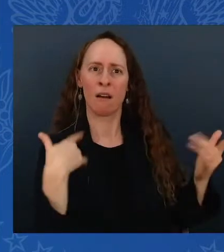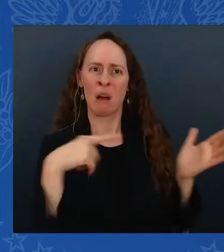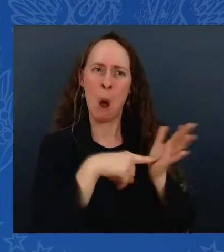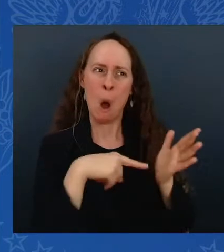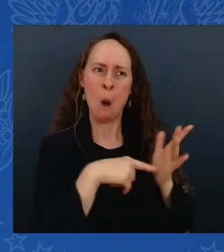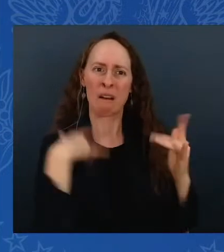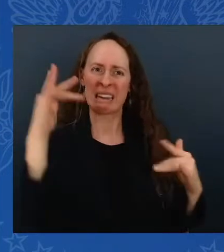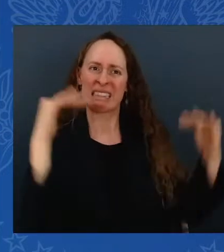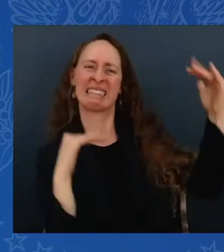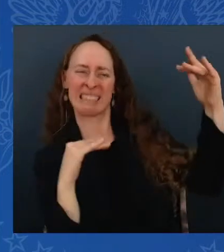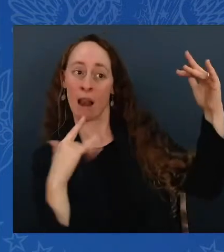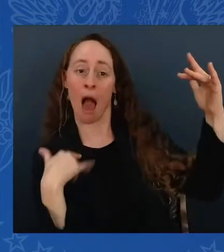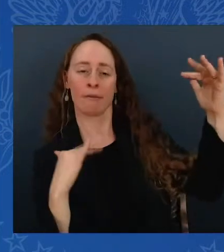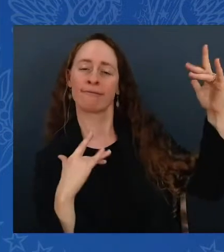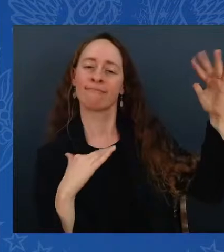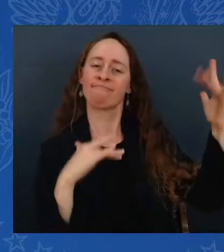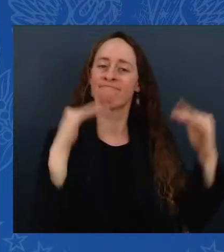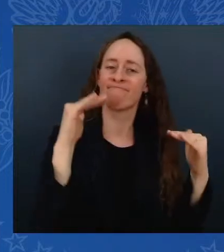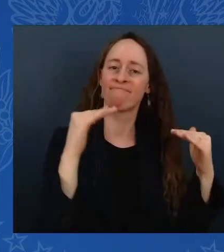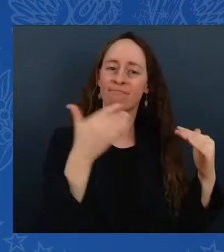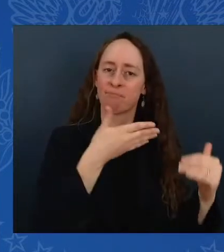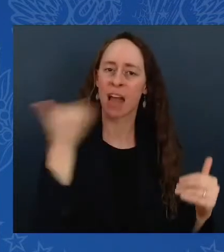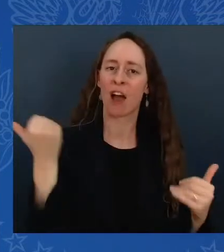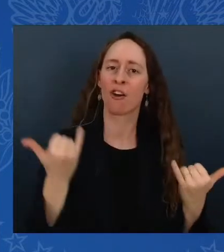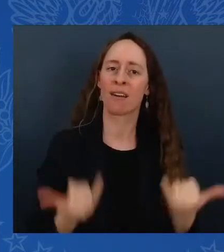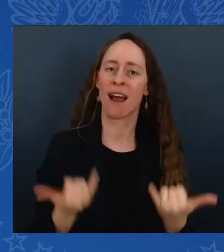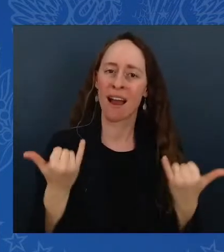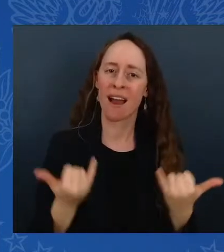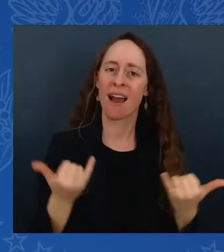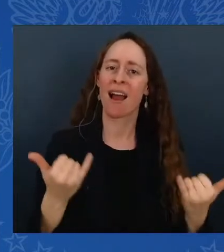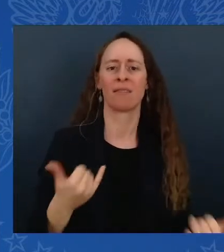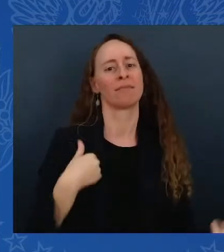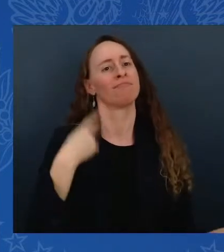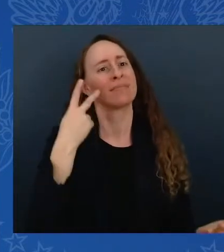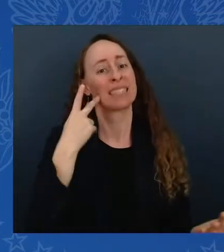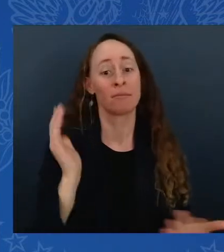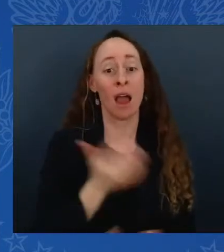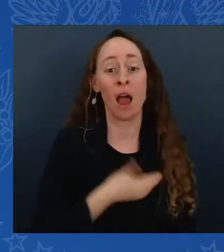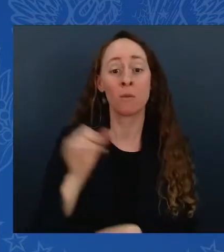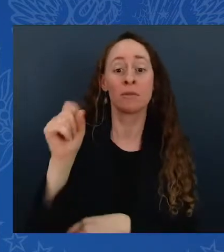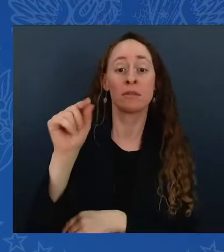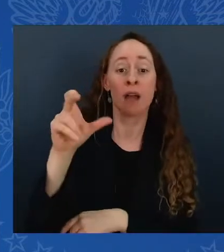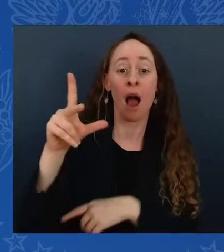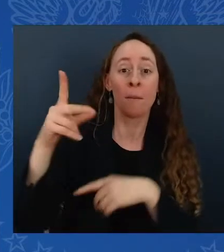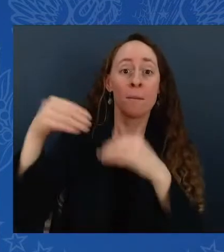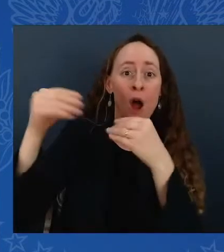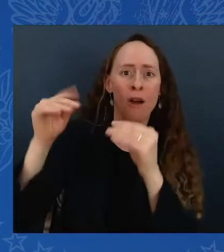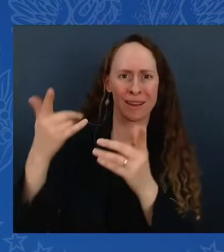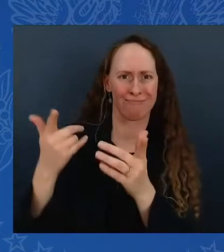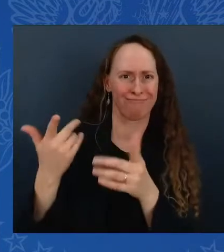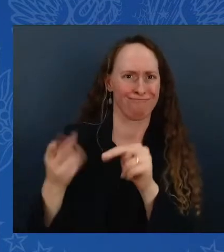stock market and record 401ks. The bottom line is, I'm a capitalist. I wish I had more stock.